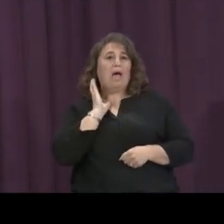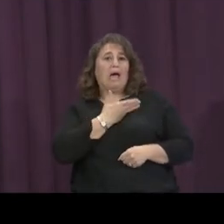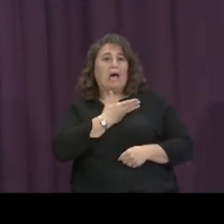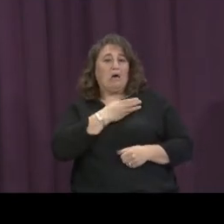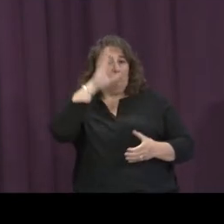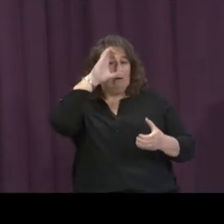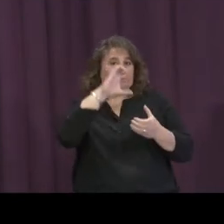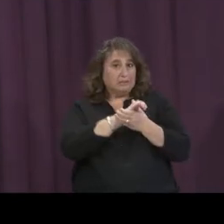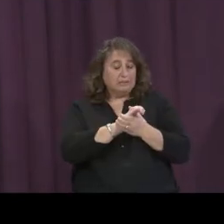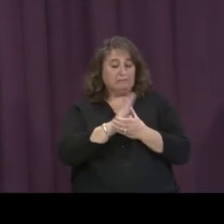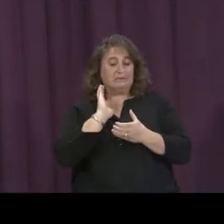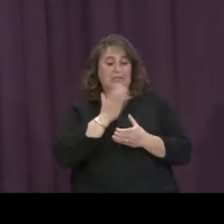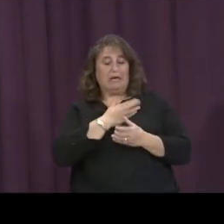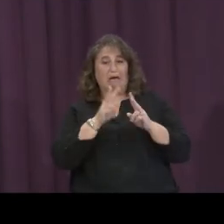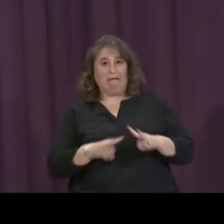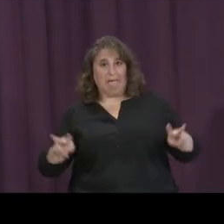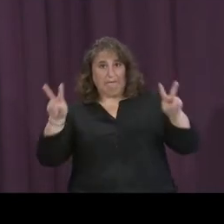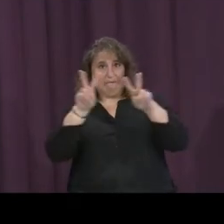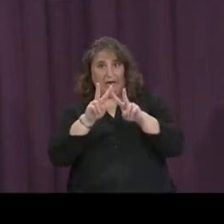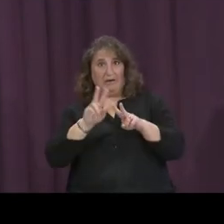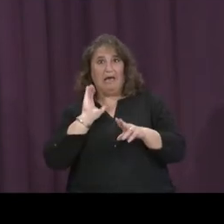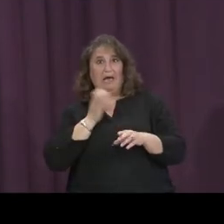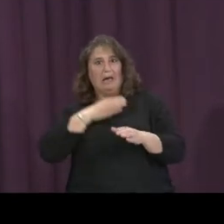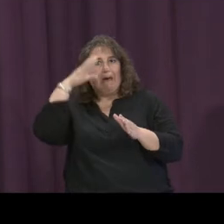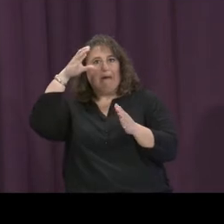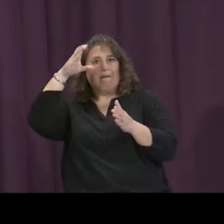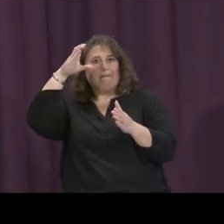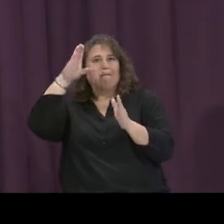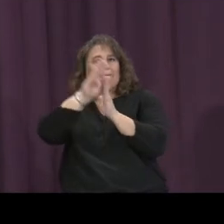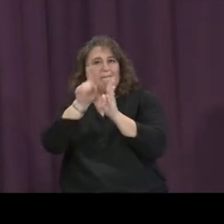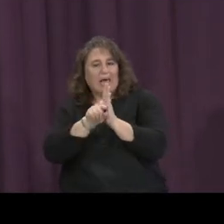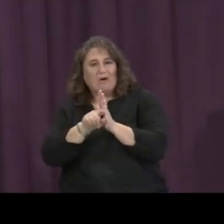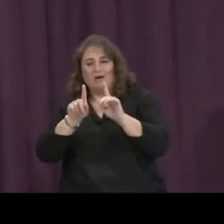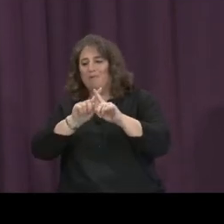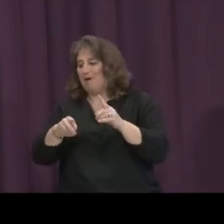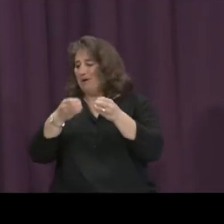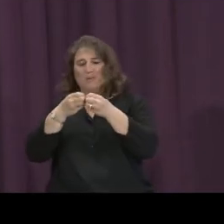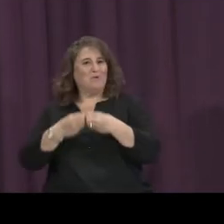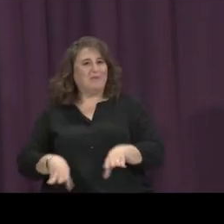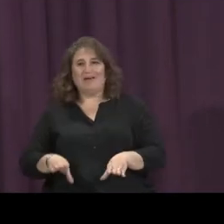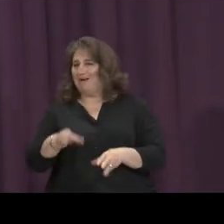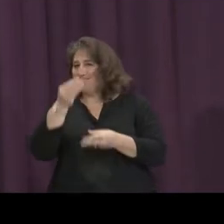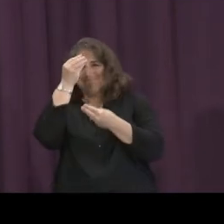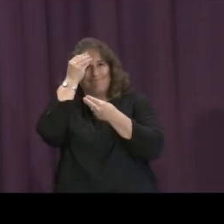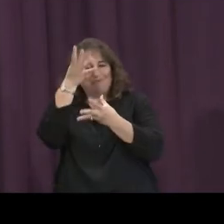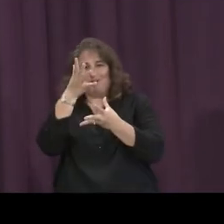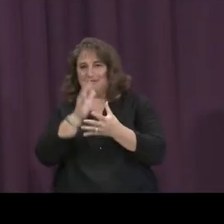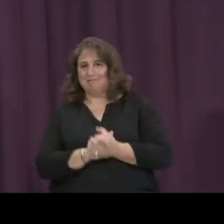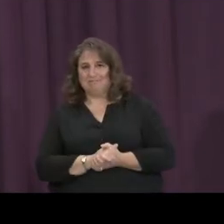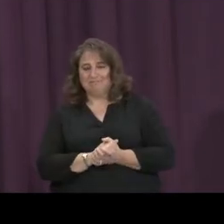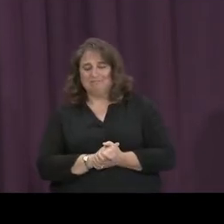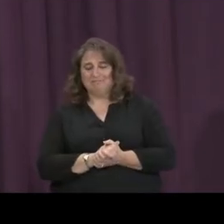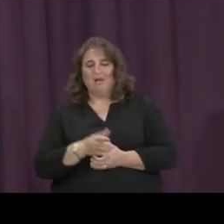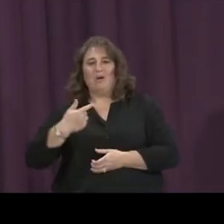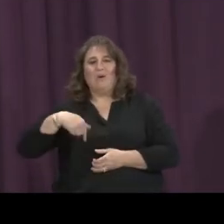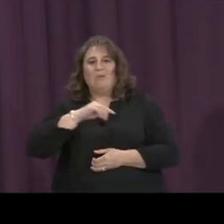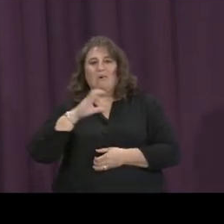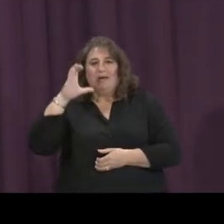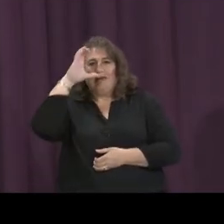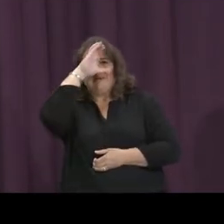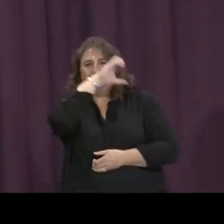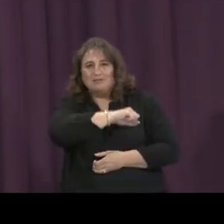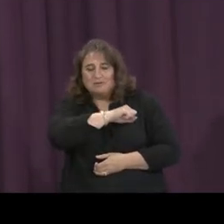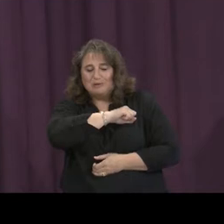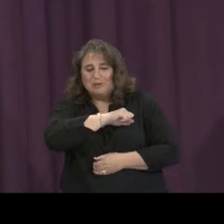backgrounds. And we often do it with very little information. Um, however, making assumptions about others is not always